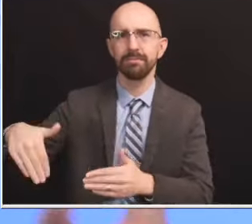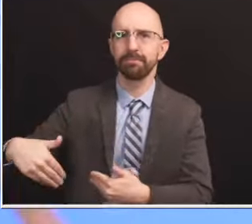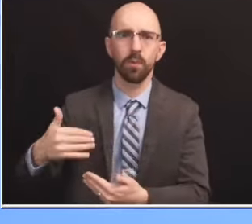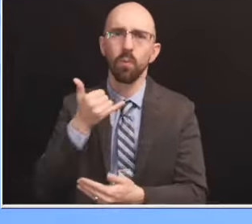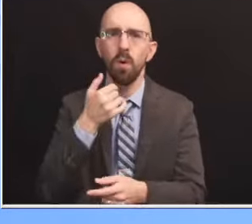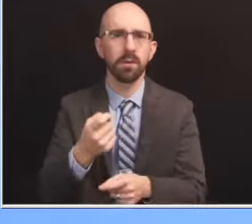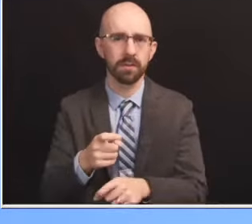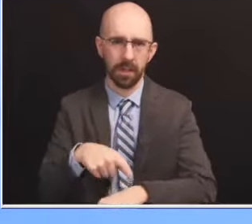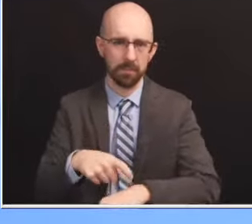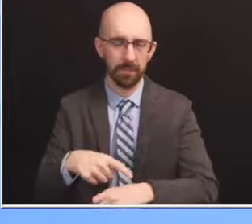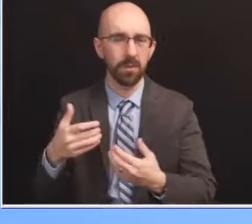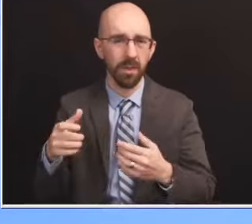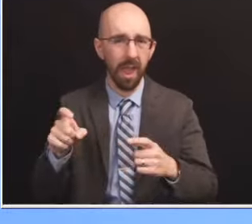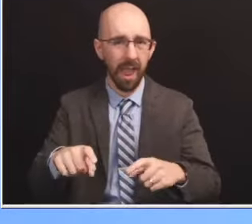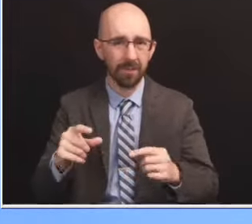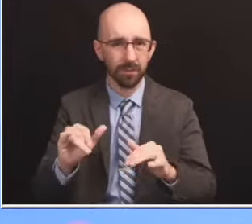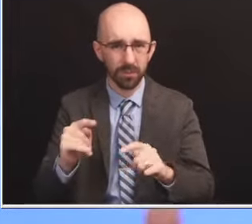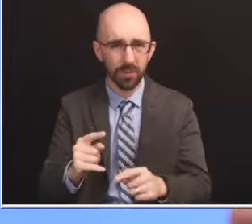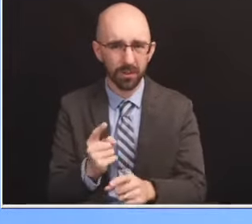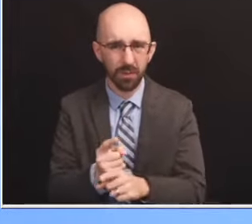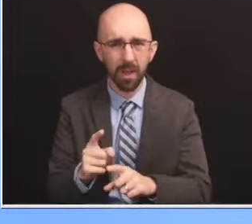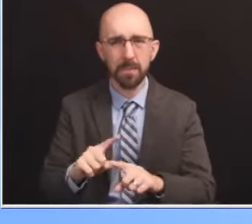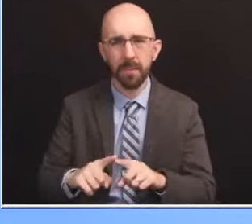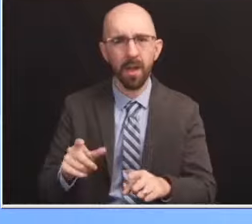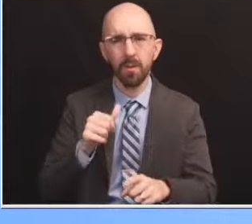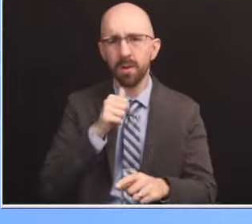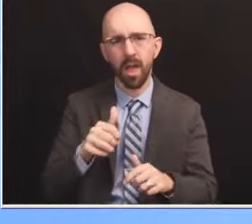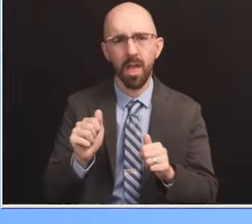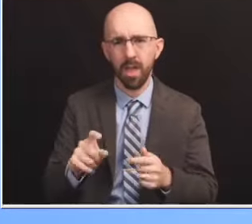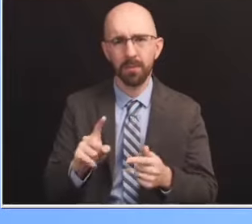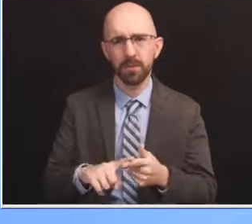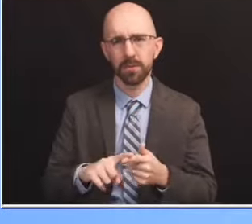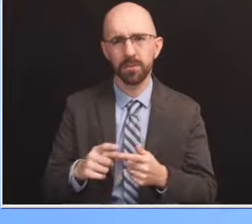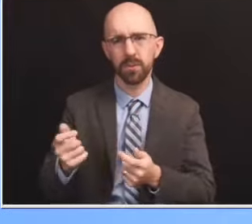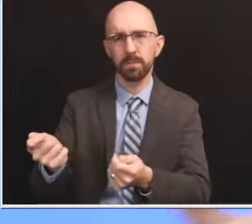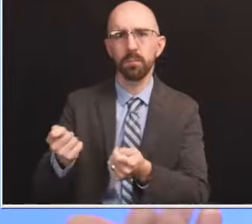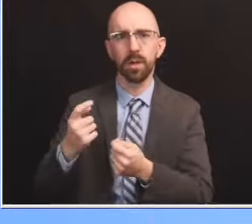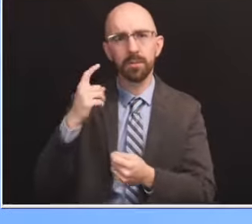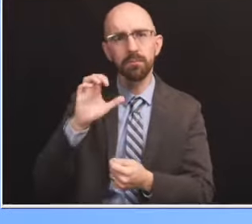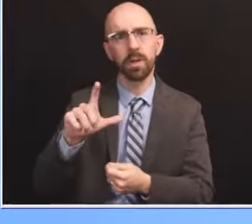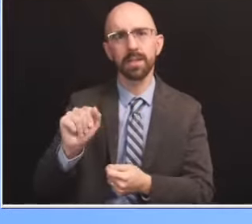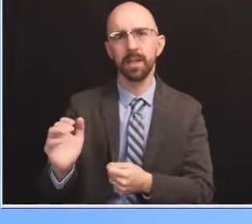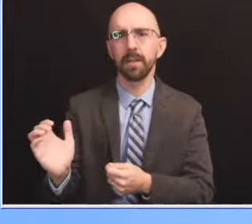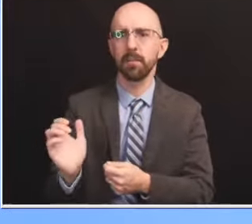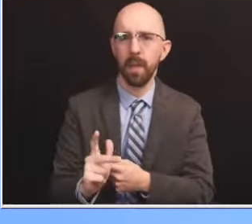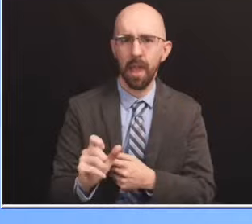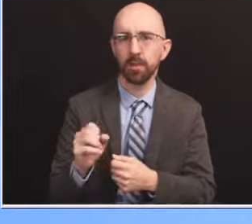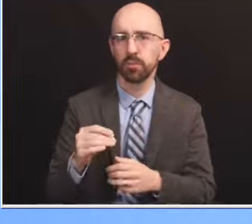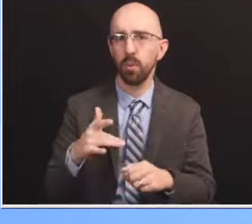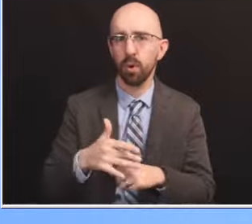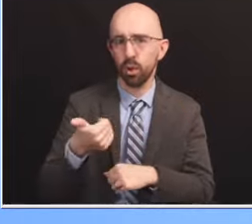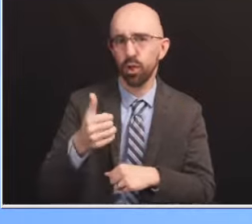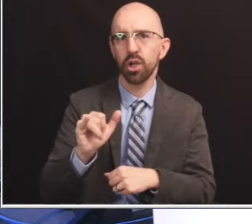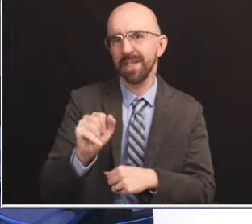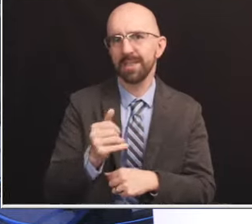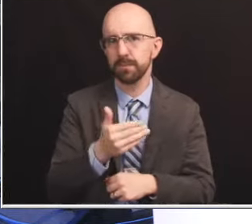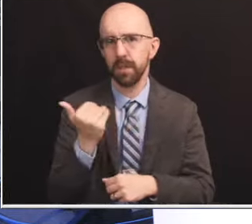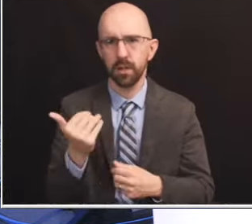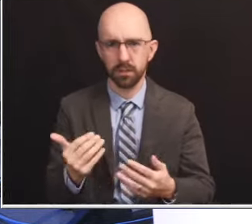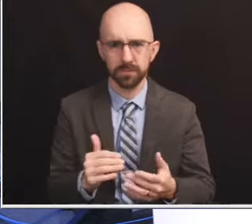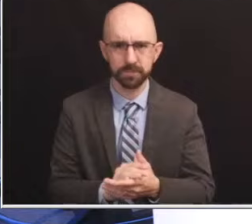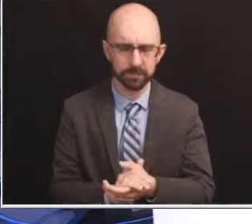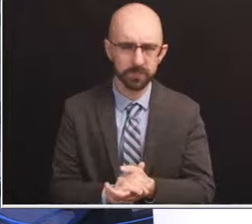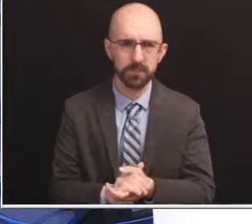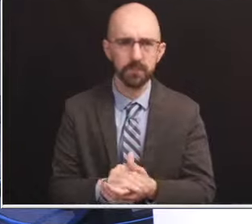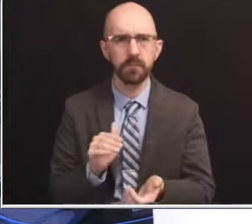it, right? But we're not going to be able to bring brain cells back, and so the earlier the better. Right. Really the thing to take home. Dr.